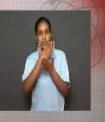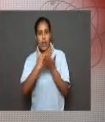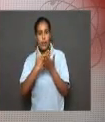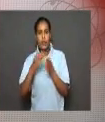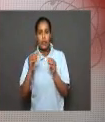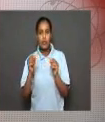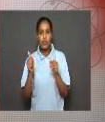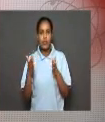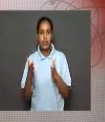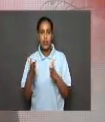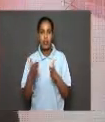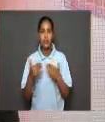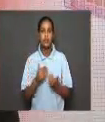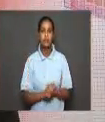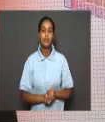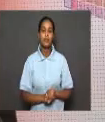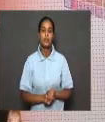solvents have on them.